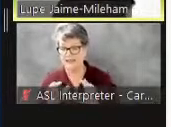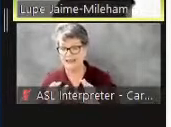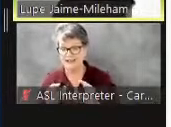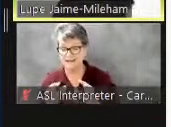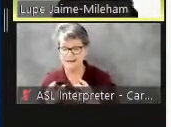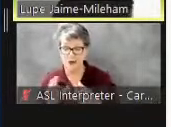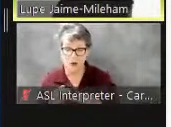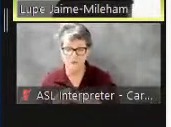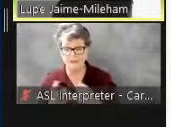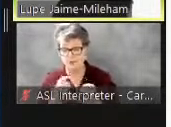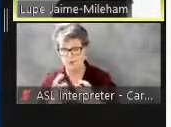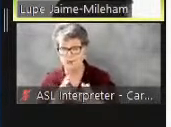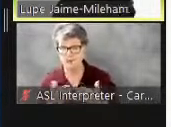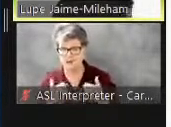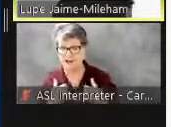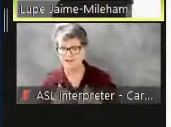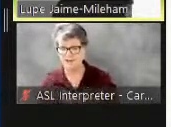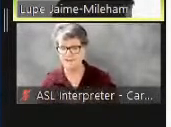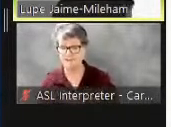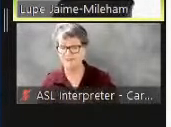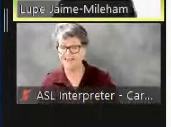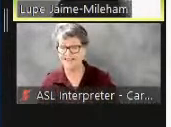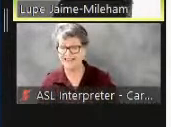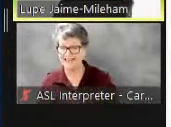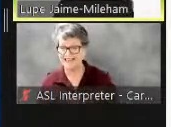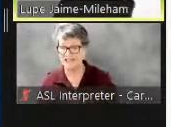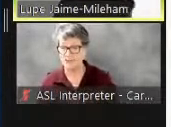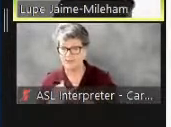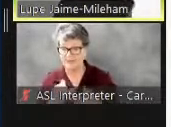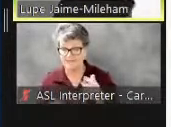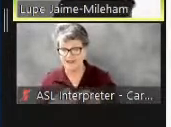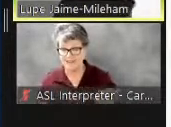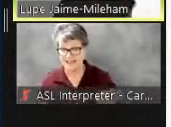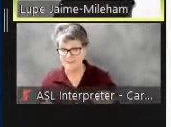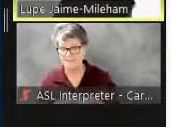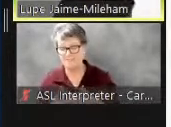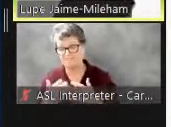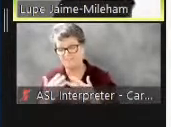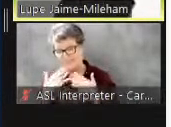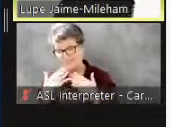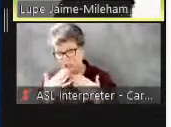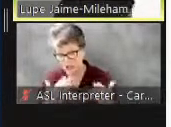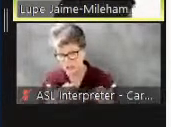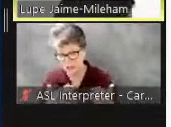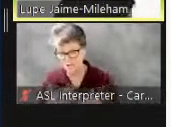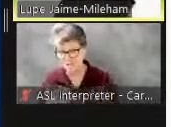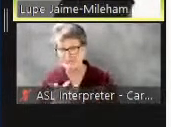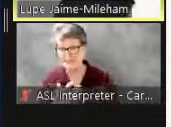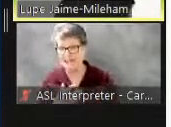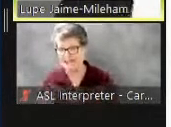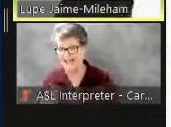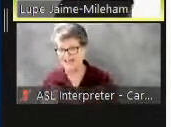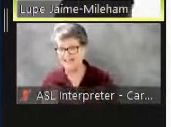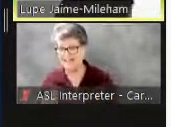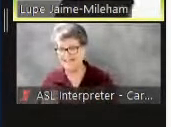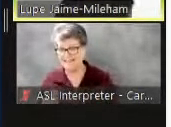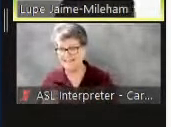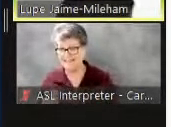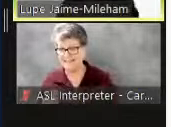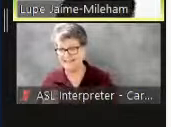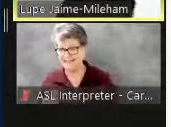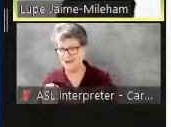you may have. With that final statement, expressing gratitude, and want to just